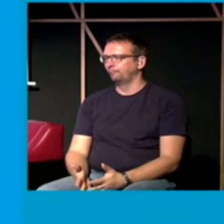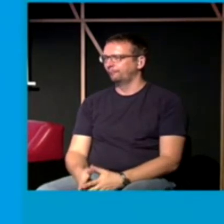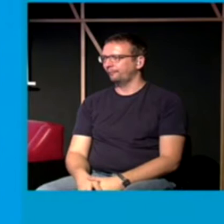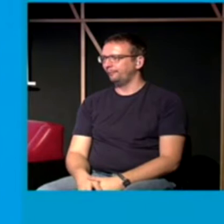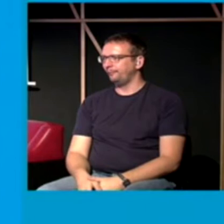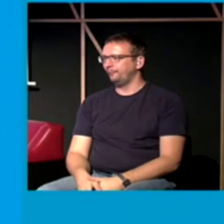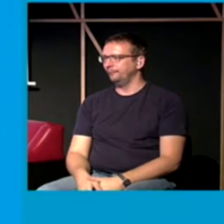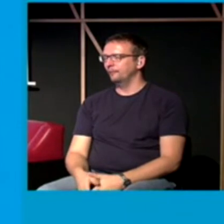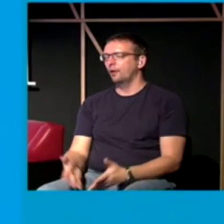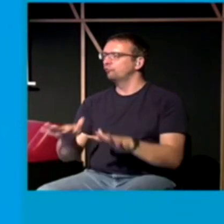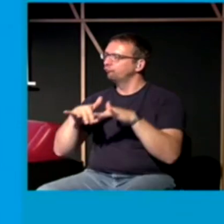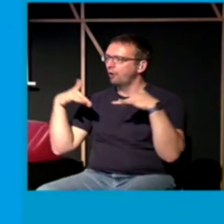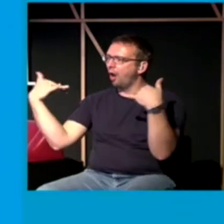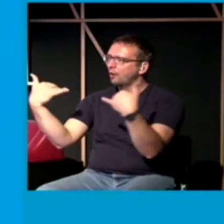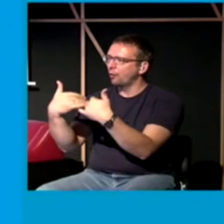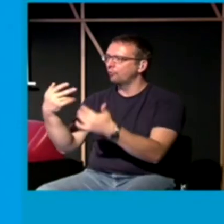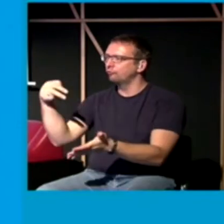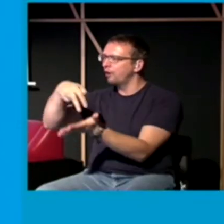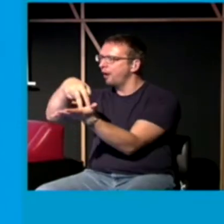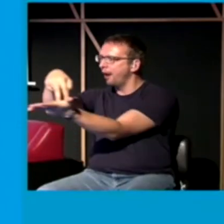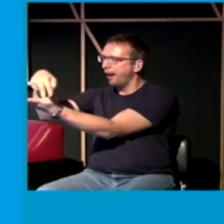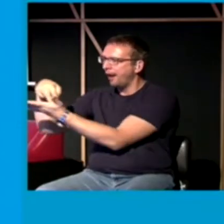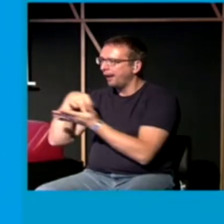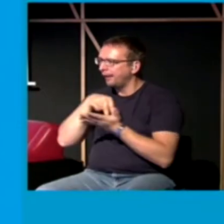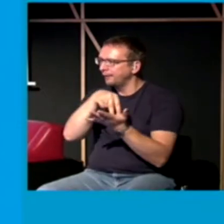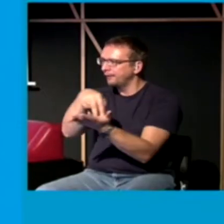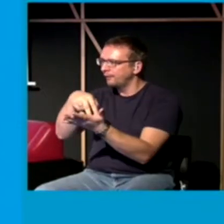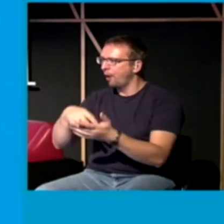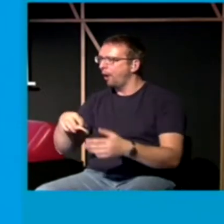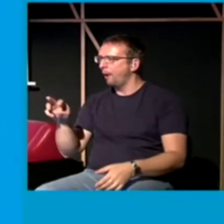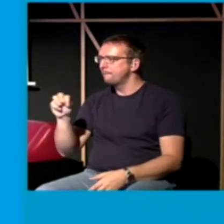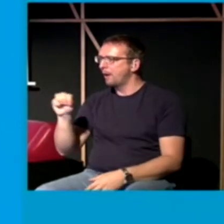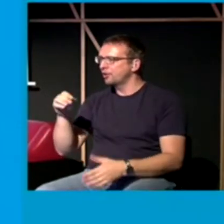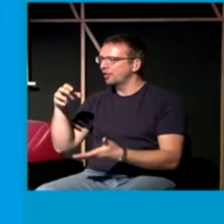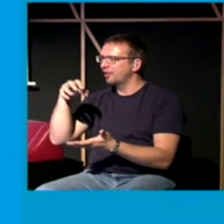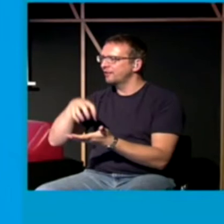The stadium of light erupts. Manchester City